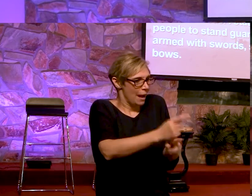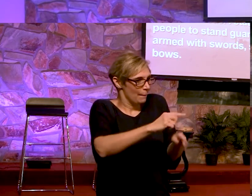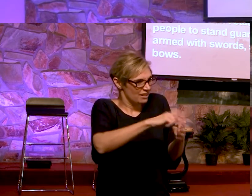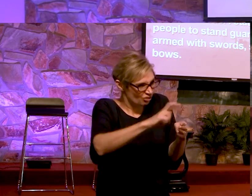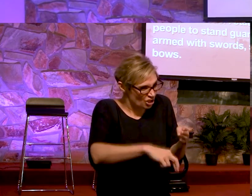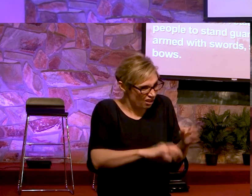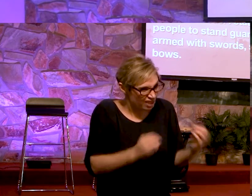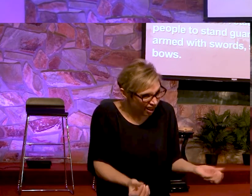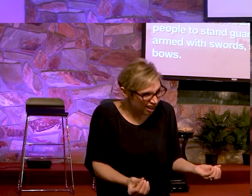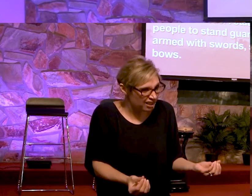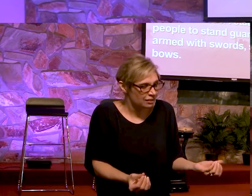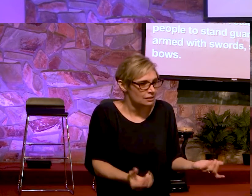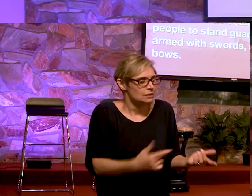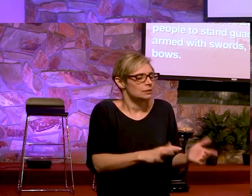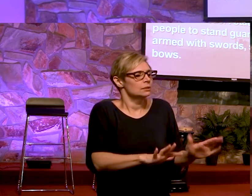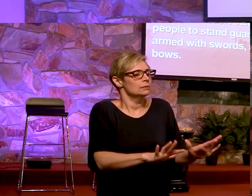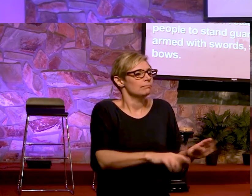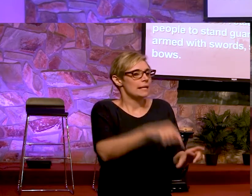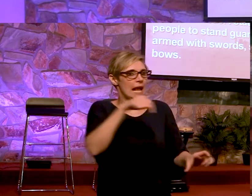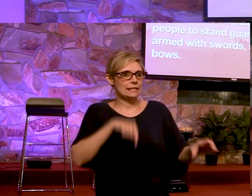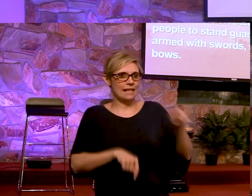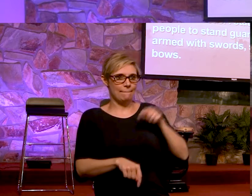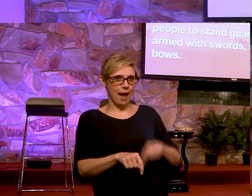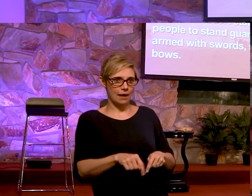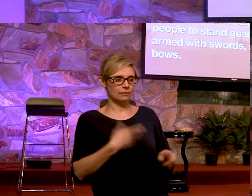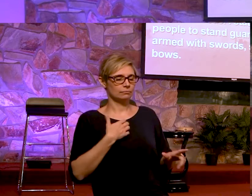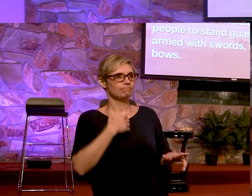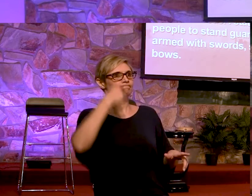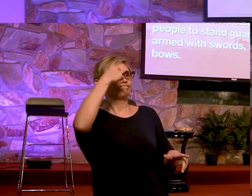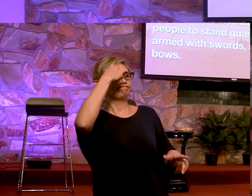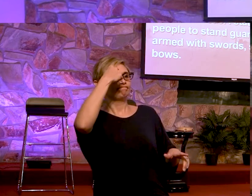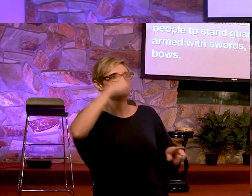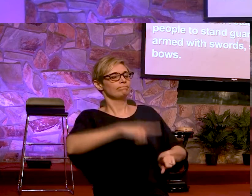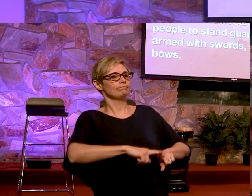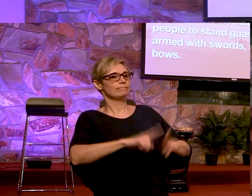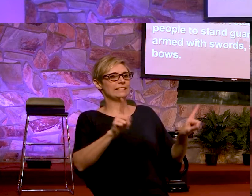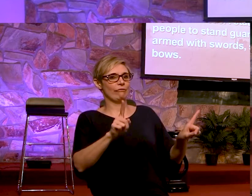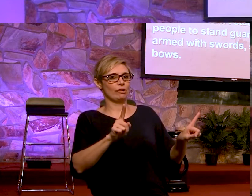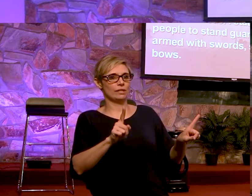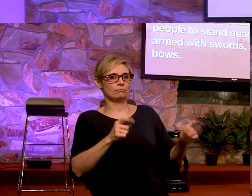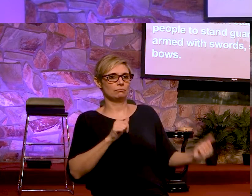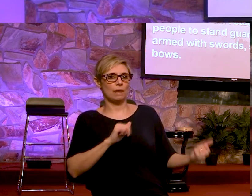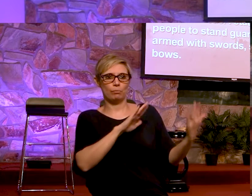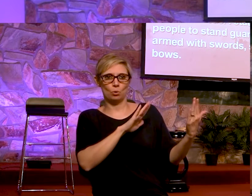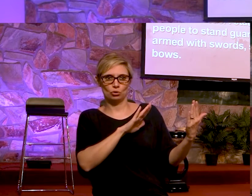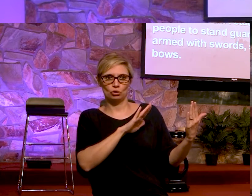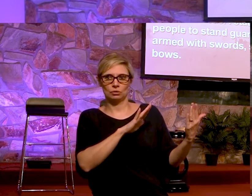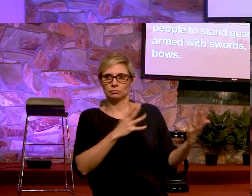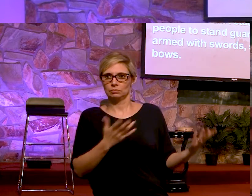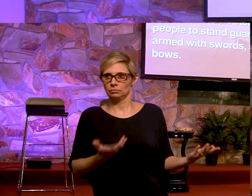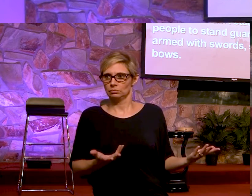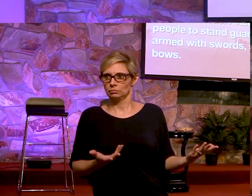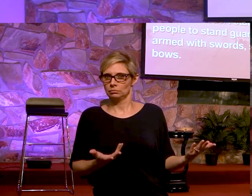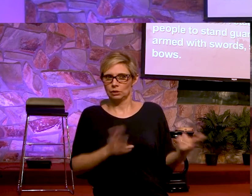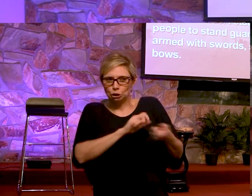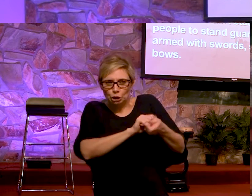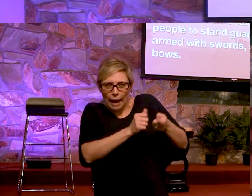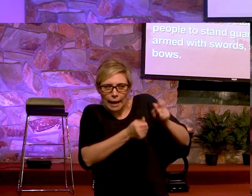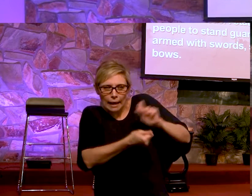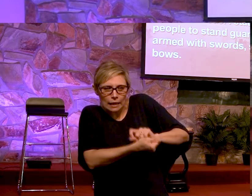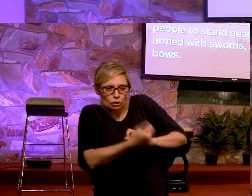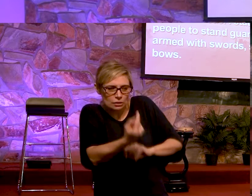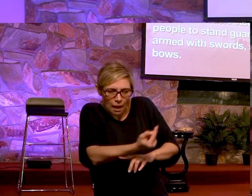expect, we have to take a step back and say, okay, what do I need to do differently? What changes do I need to